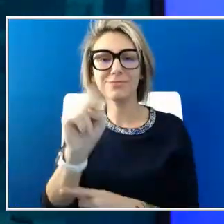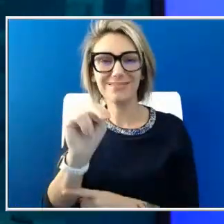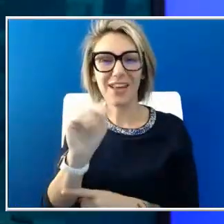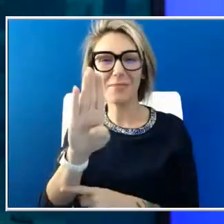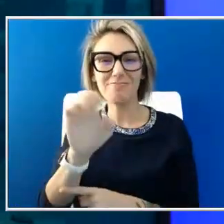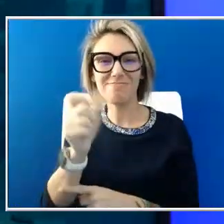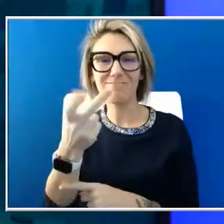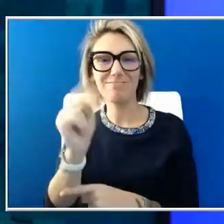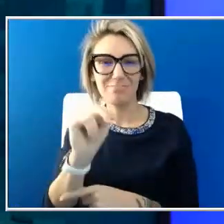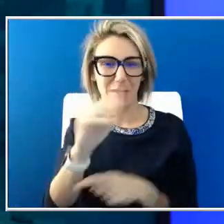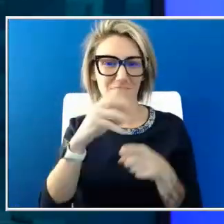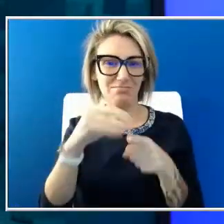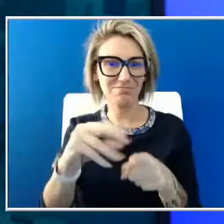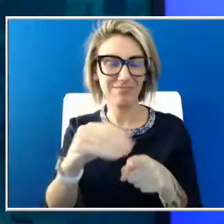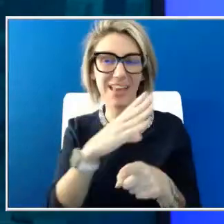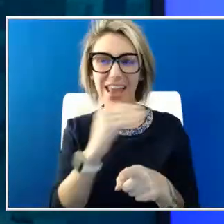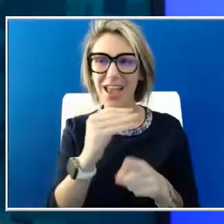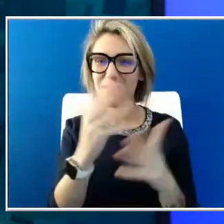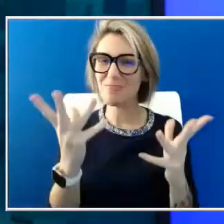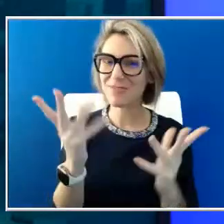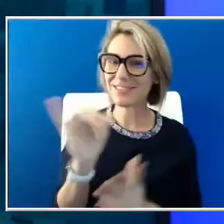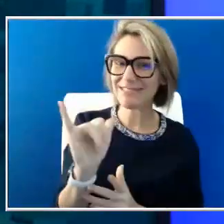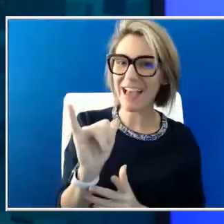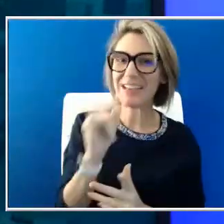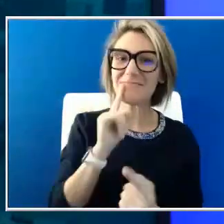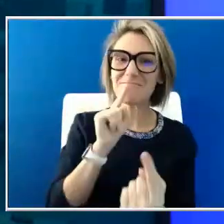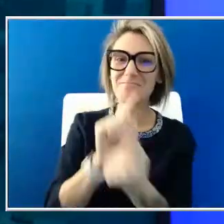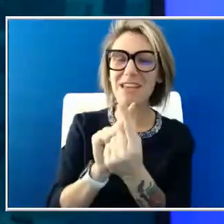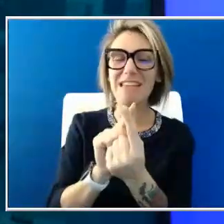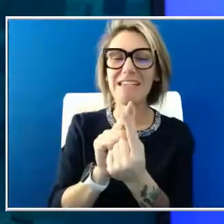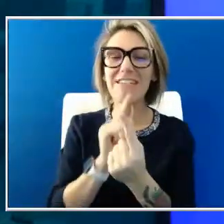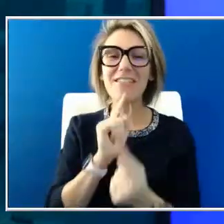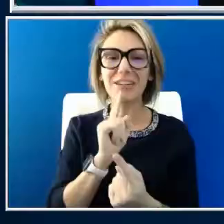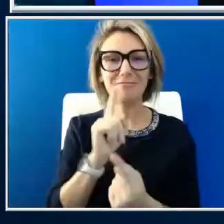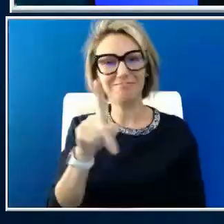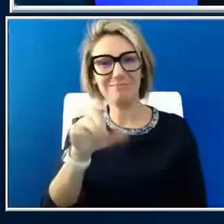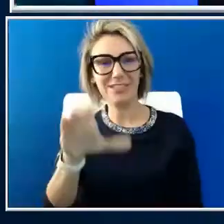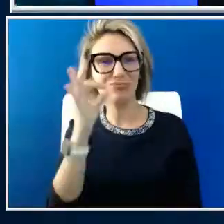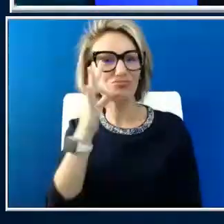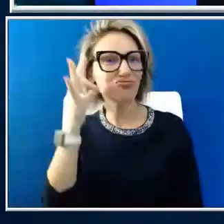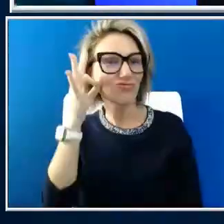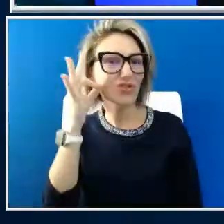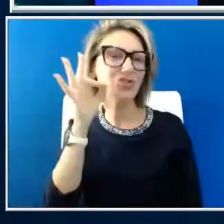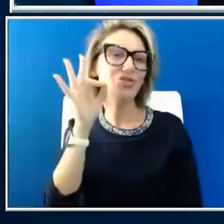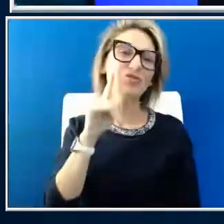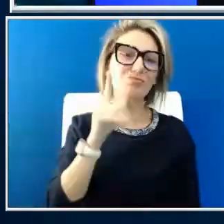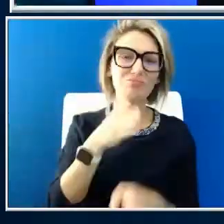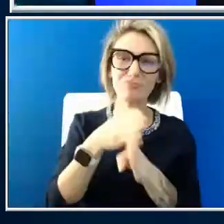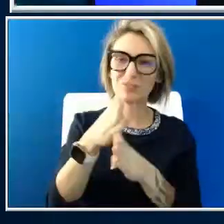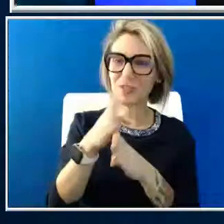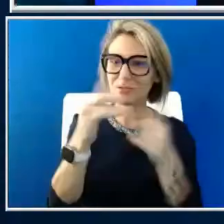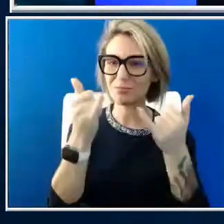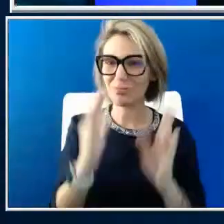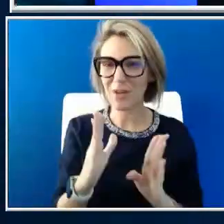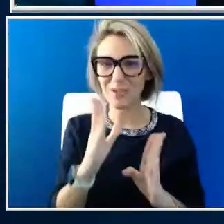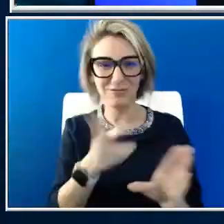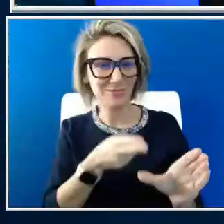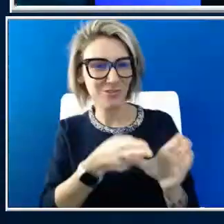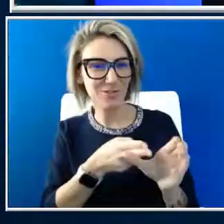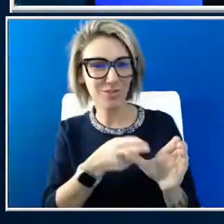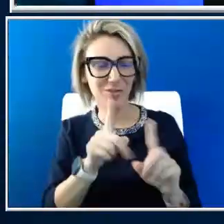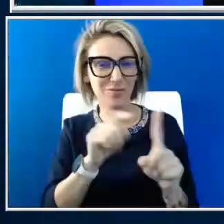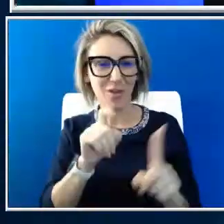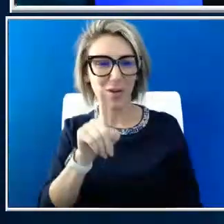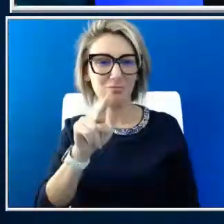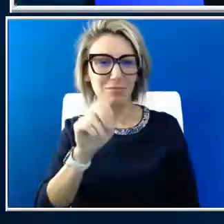him to meet a Chiefs star player. So we'll talk about that here in just a bit. But Patrick Lanphier joins us from Nebraska alongside his loving